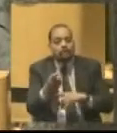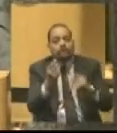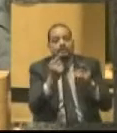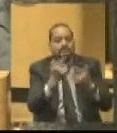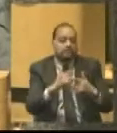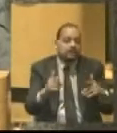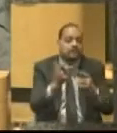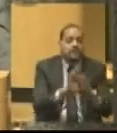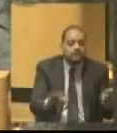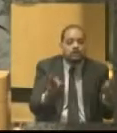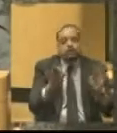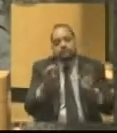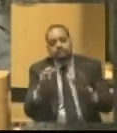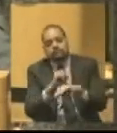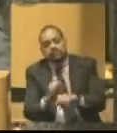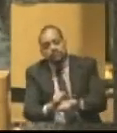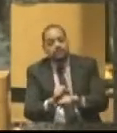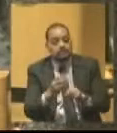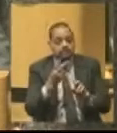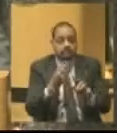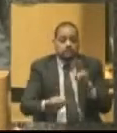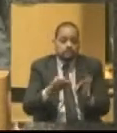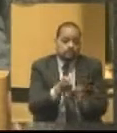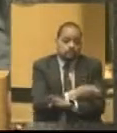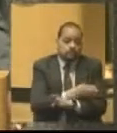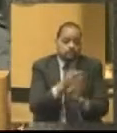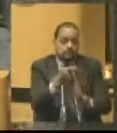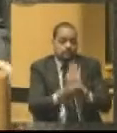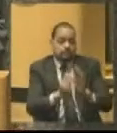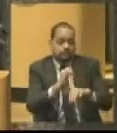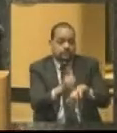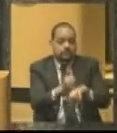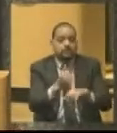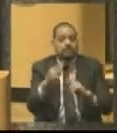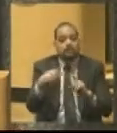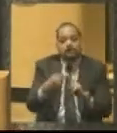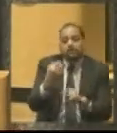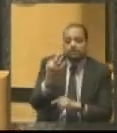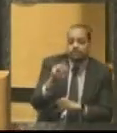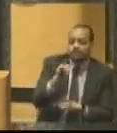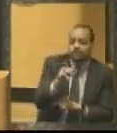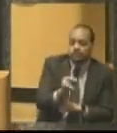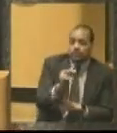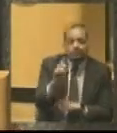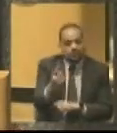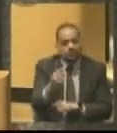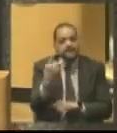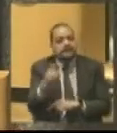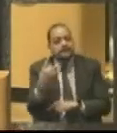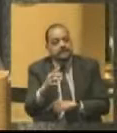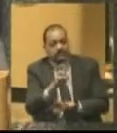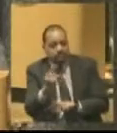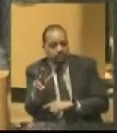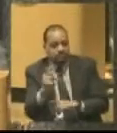more or less fully formed before the proclamation was issued on January 1st, 1863. Greeley's Lincoln was the